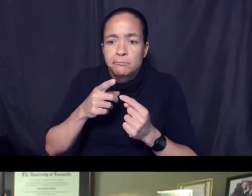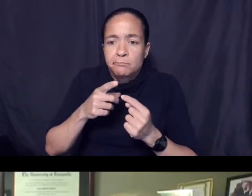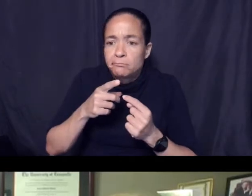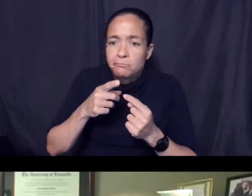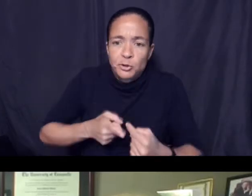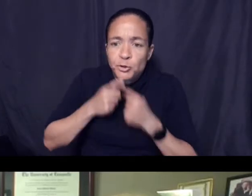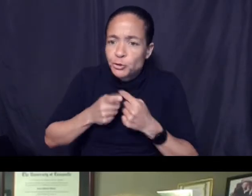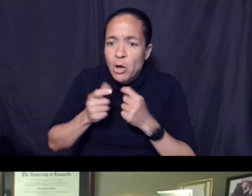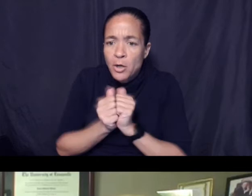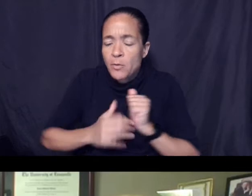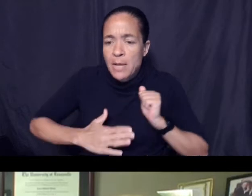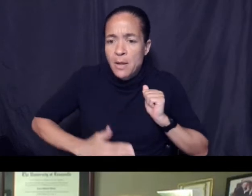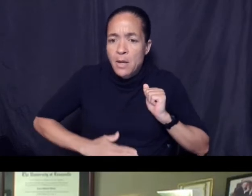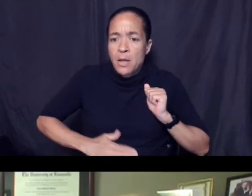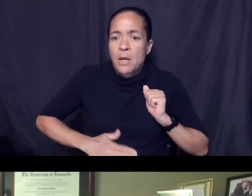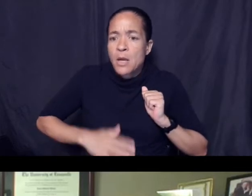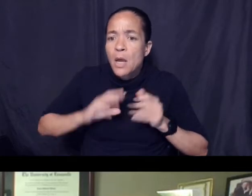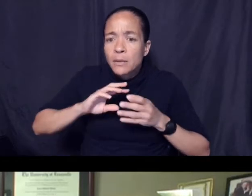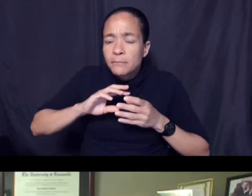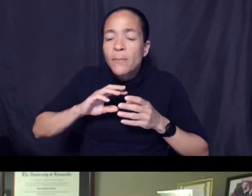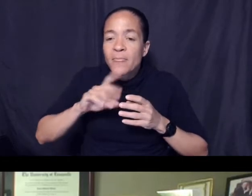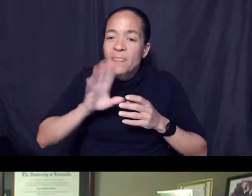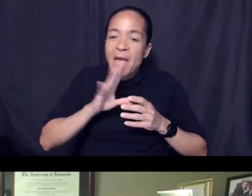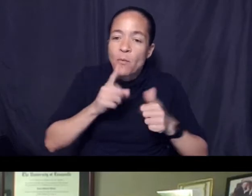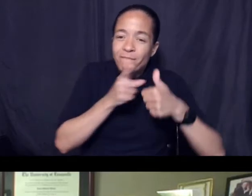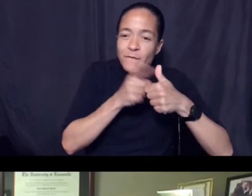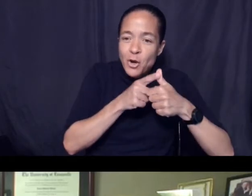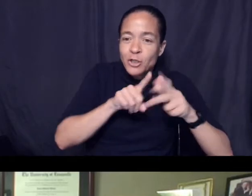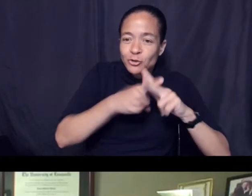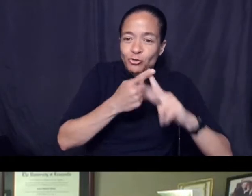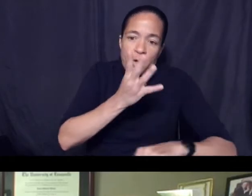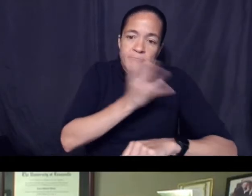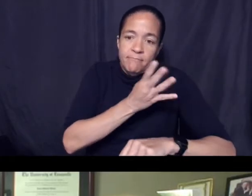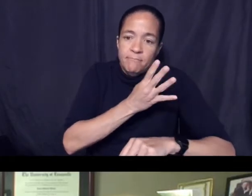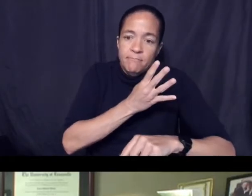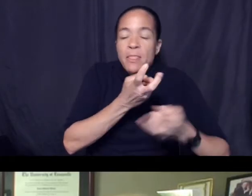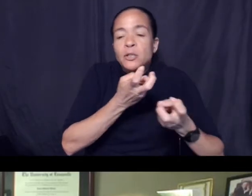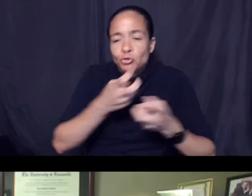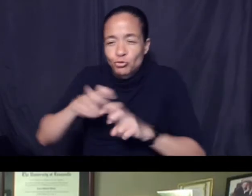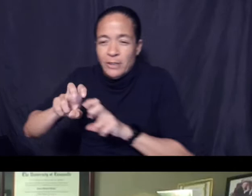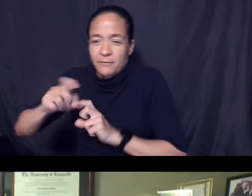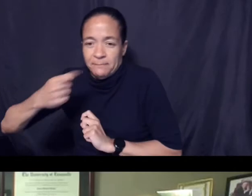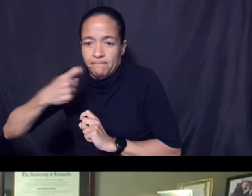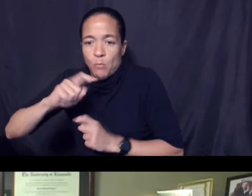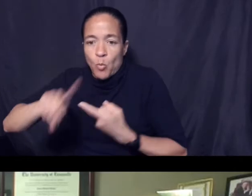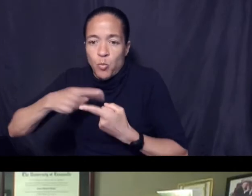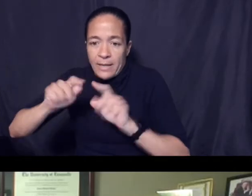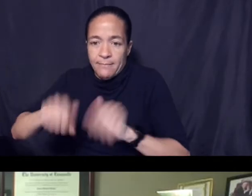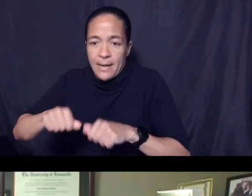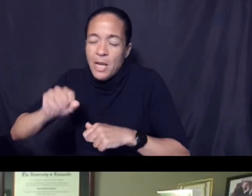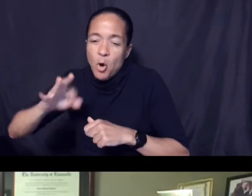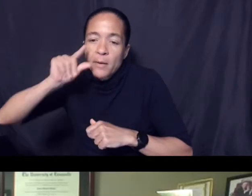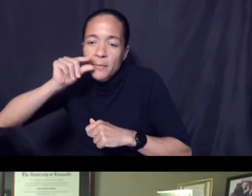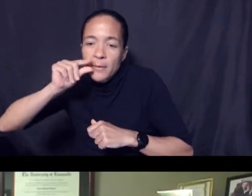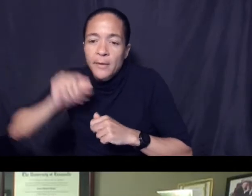their stomach or intestines, they would start on the IV therapy and transition to the oral therapy. Okay, so just